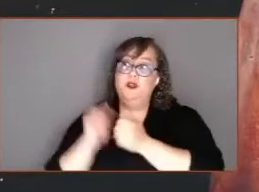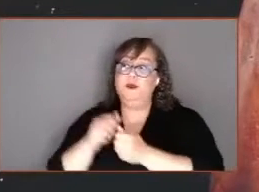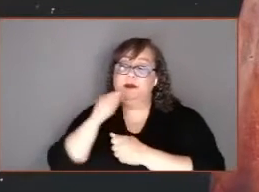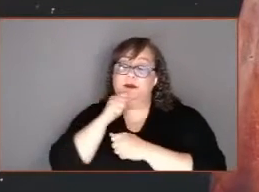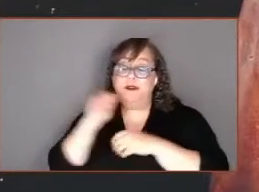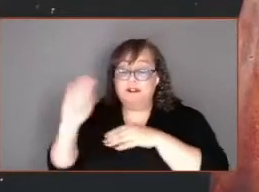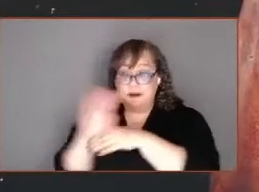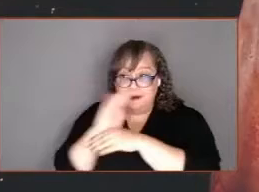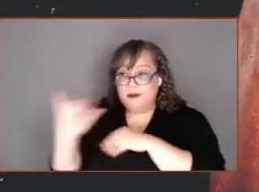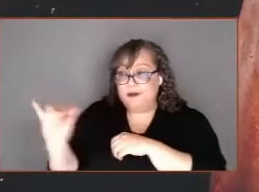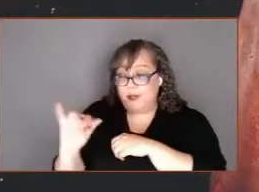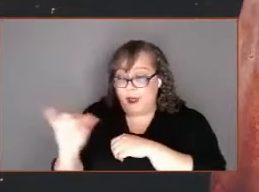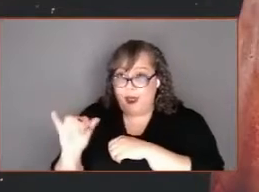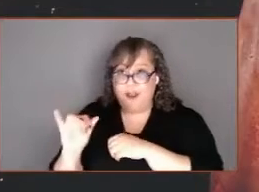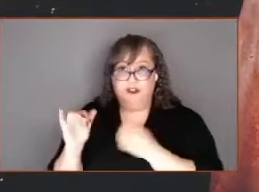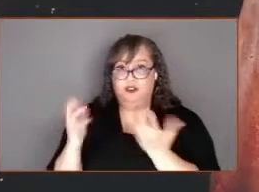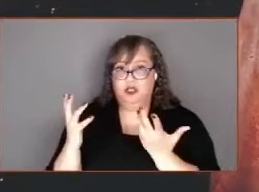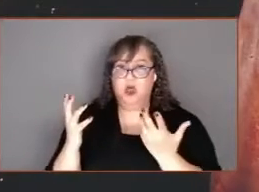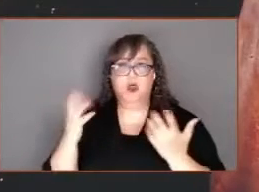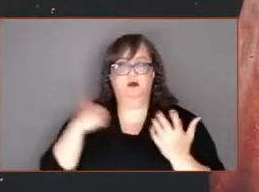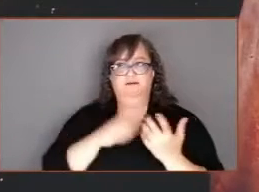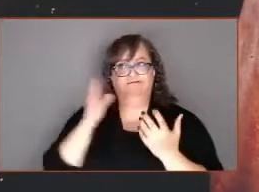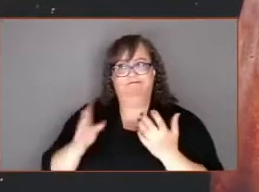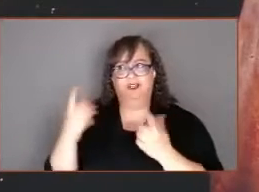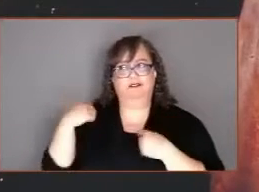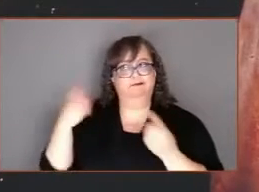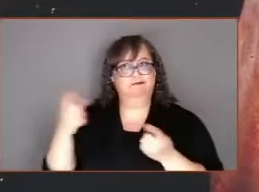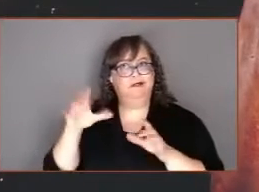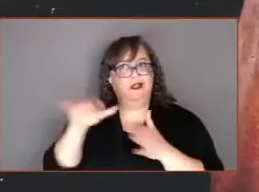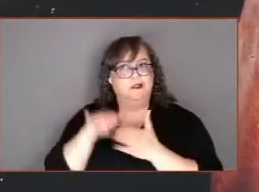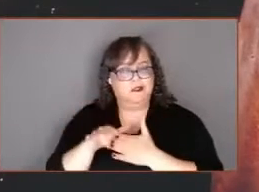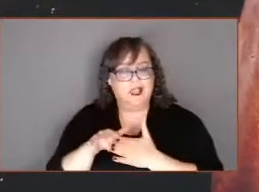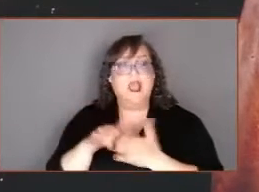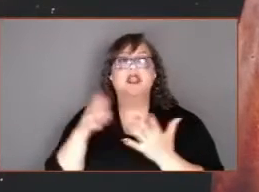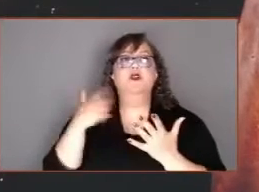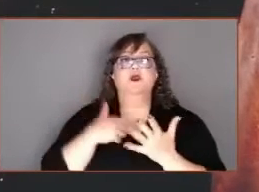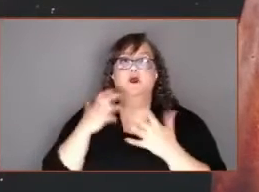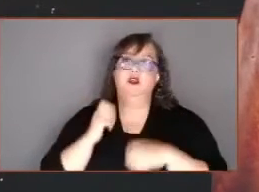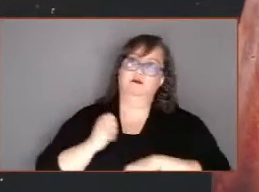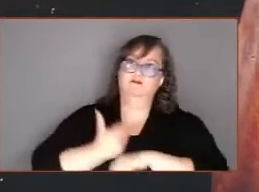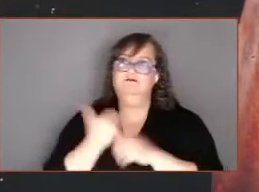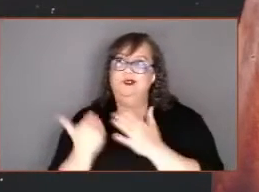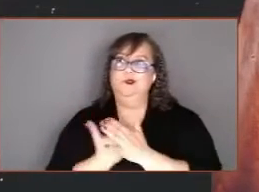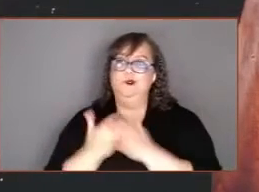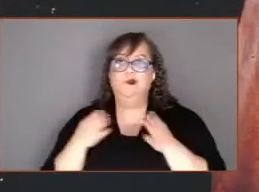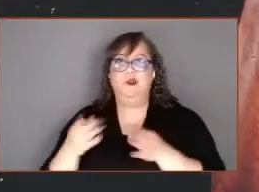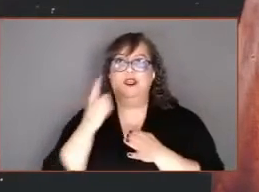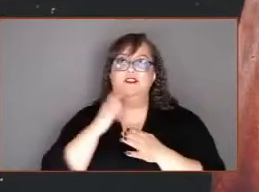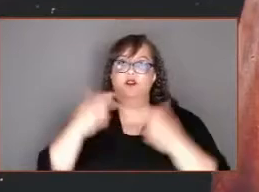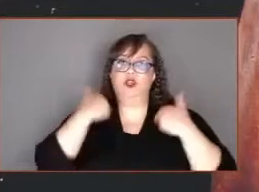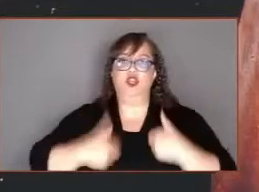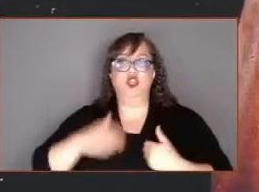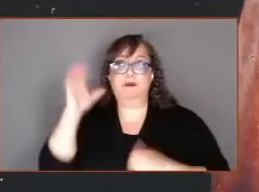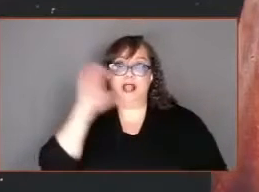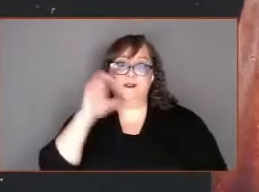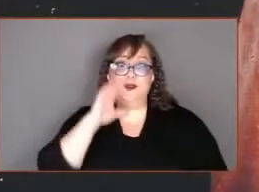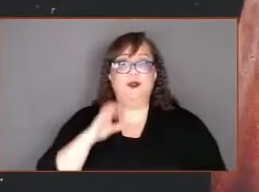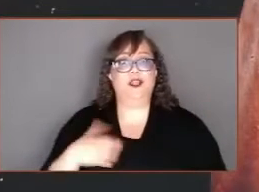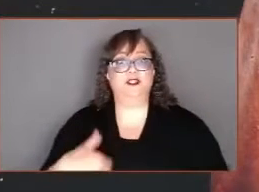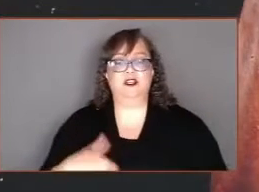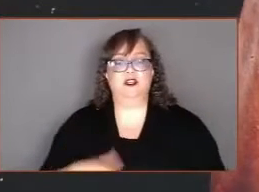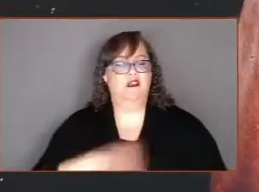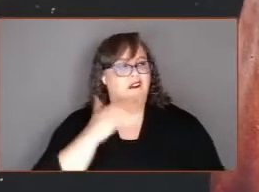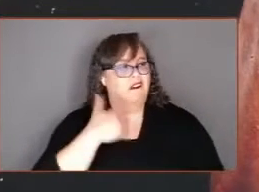setting a precedent to keep expanding human exploration. That is so exciting. So how does the Moon to Mars Ice